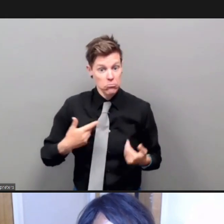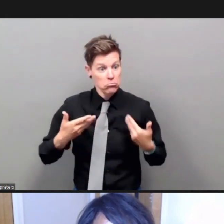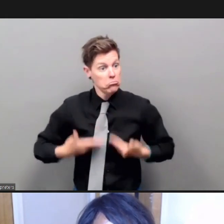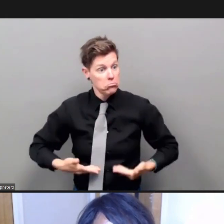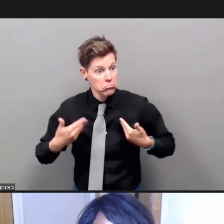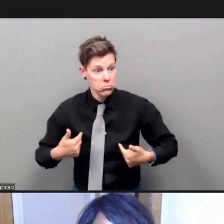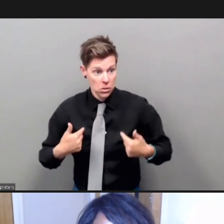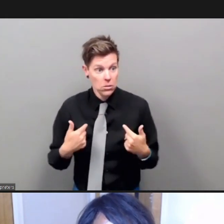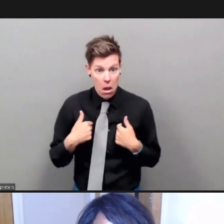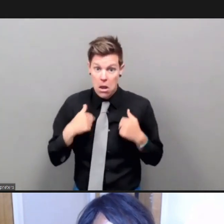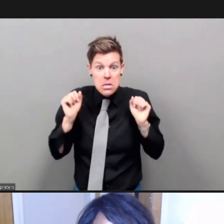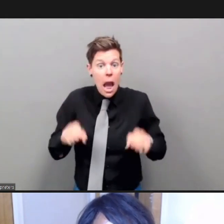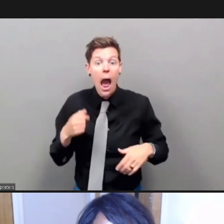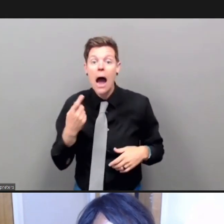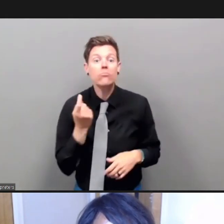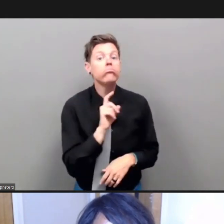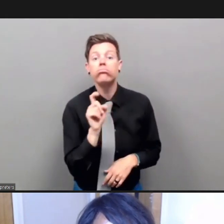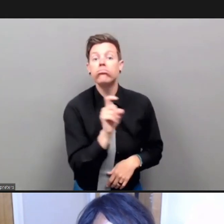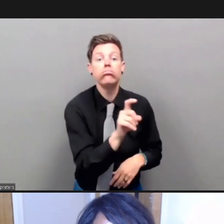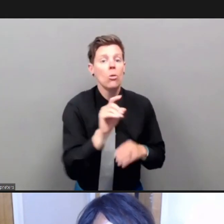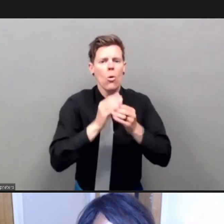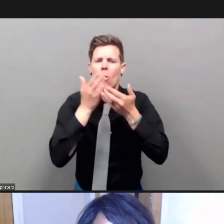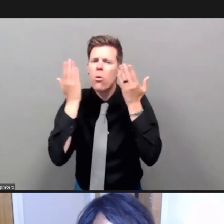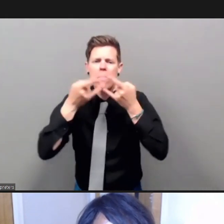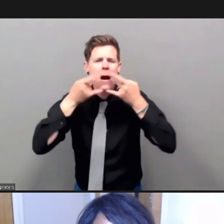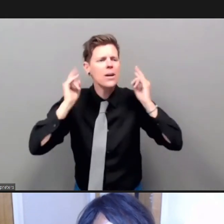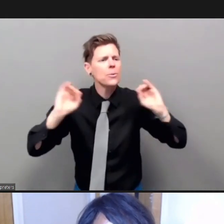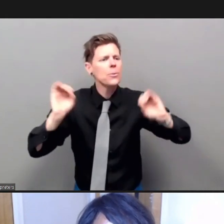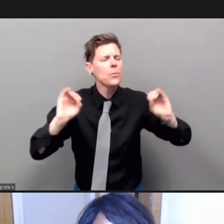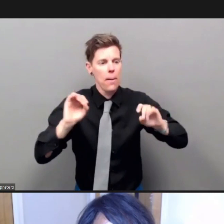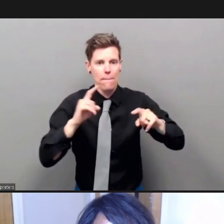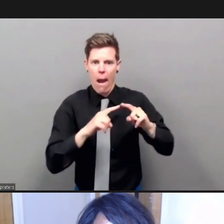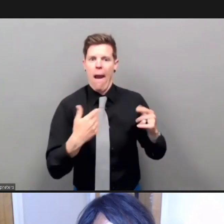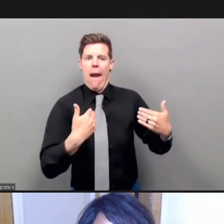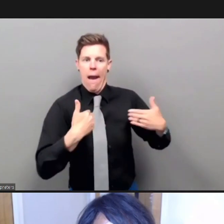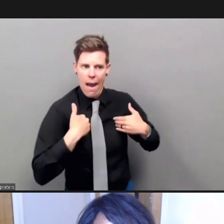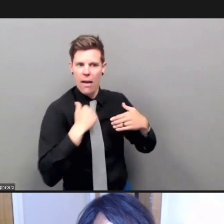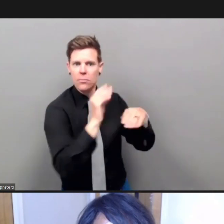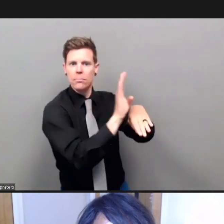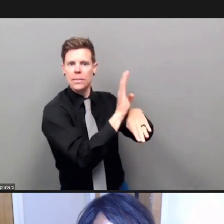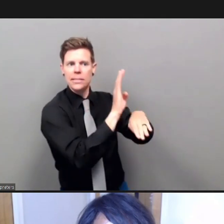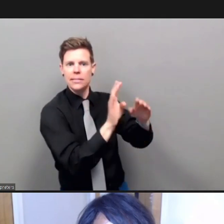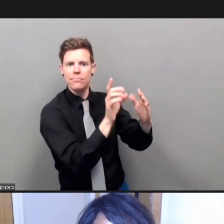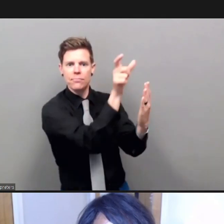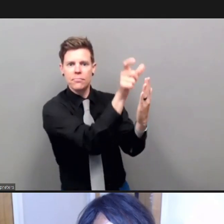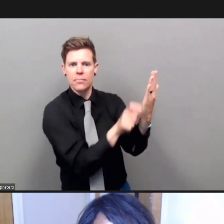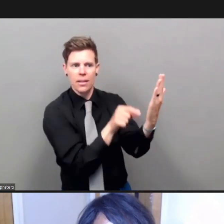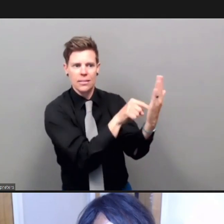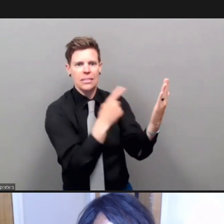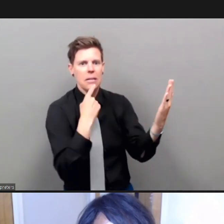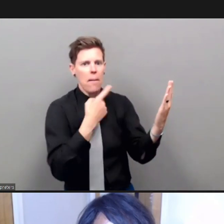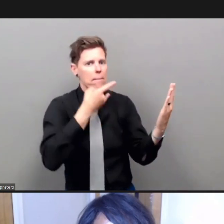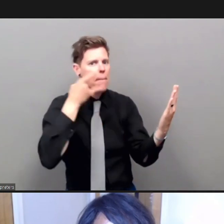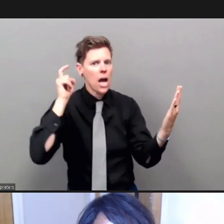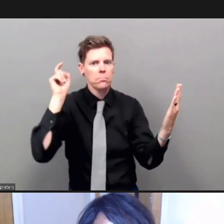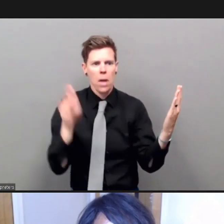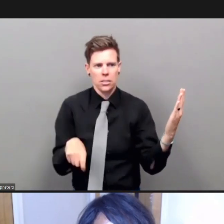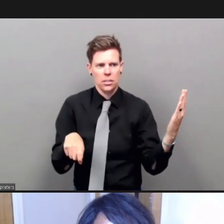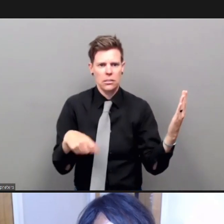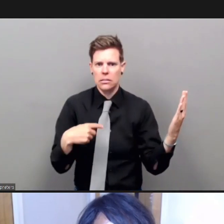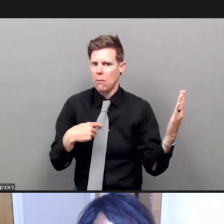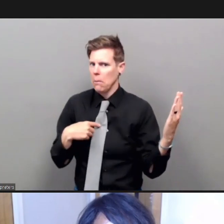going inside someplace and it says mask required and I get inside and it's kind of more than a crowd that I'm quite comfortable